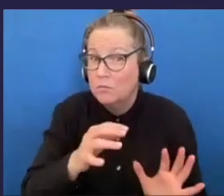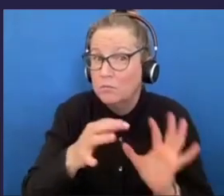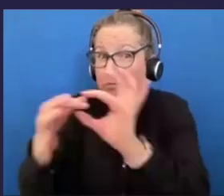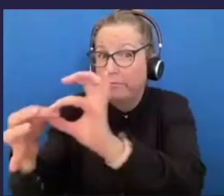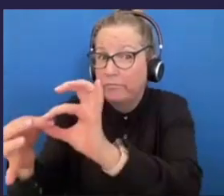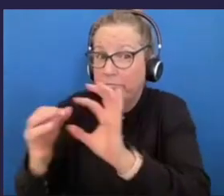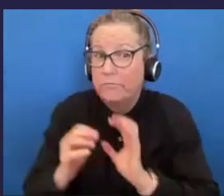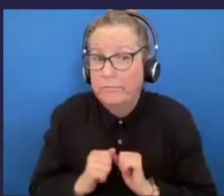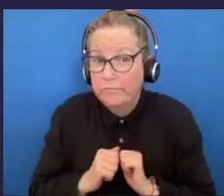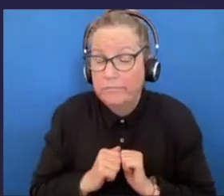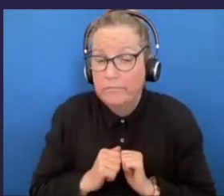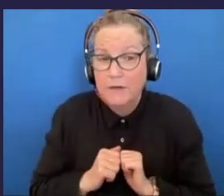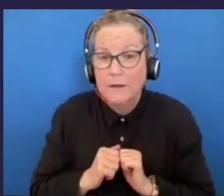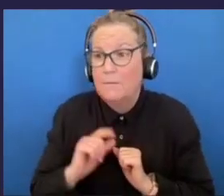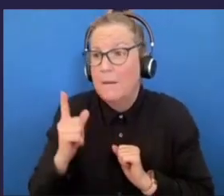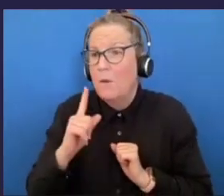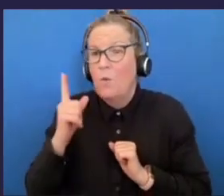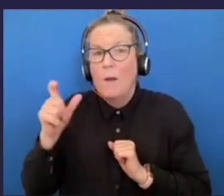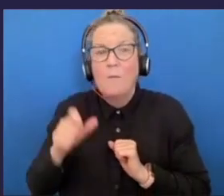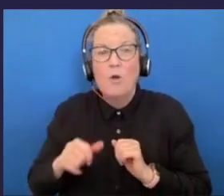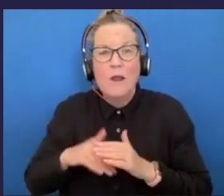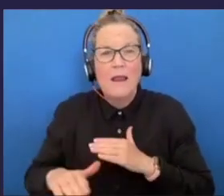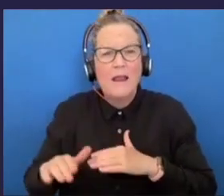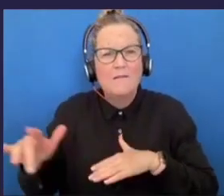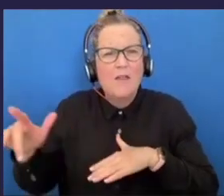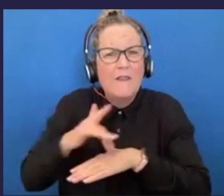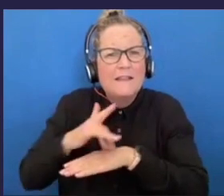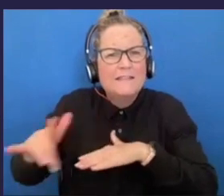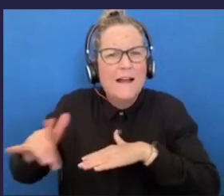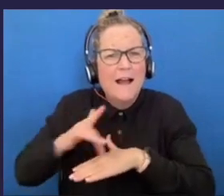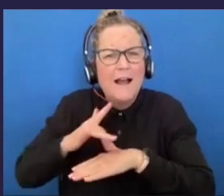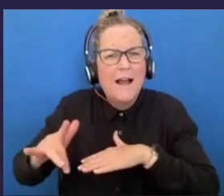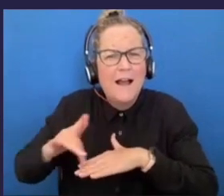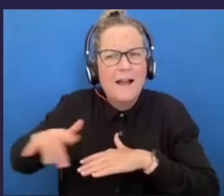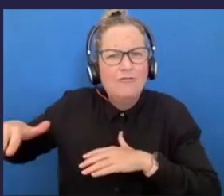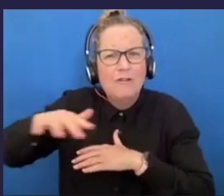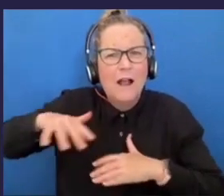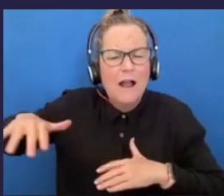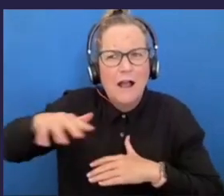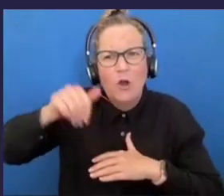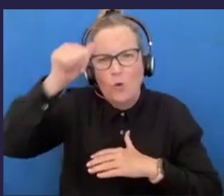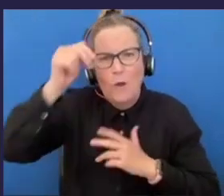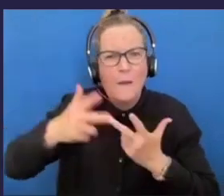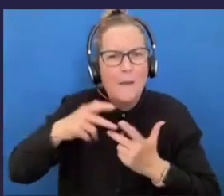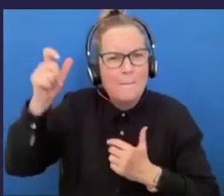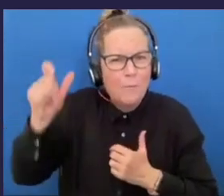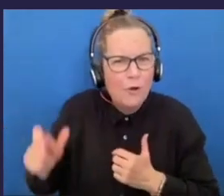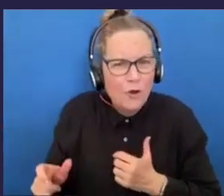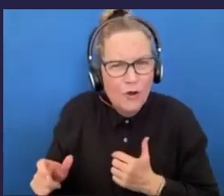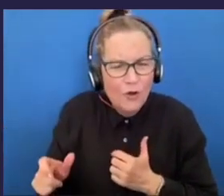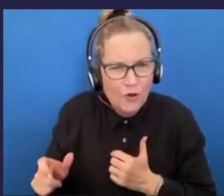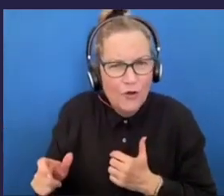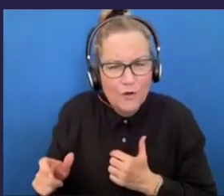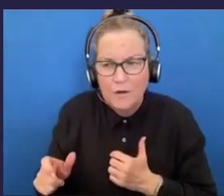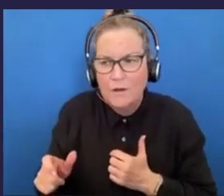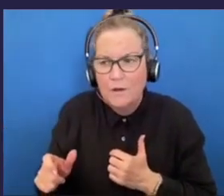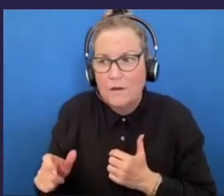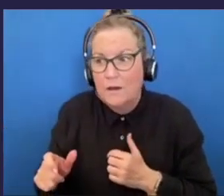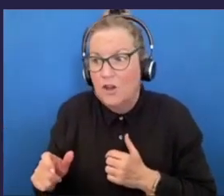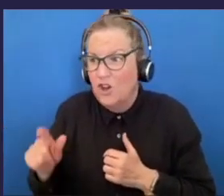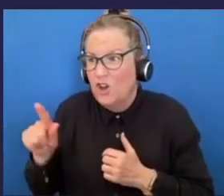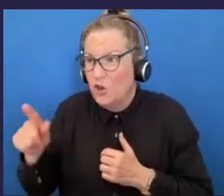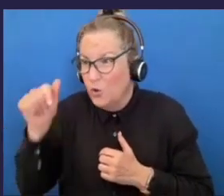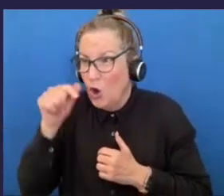that one person in the theatre world knew someone else in the theatre world that they could connect us to, or an